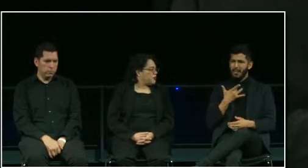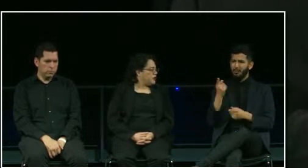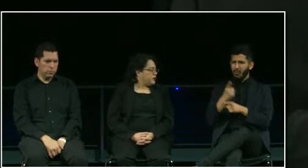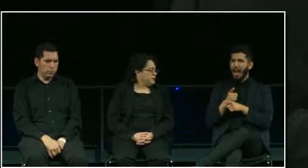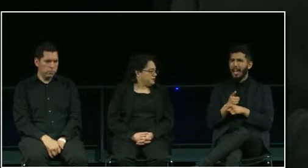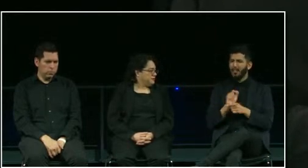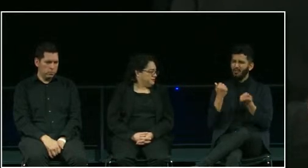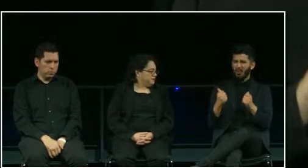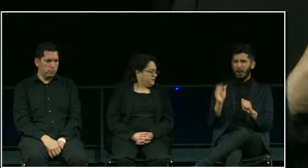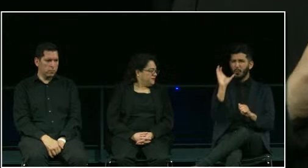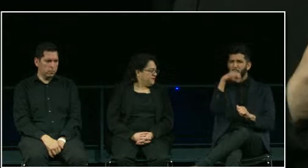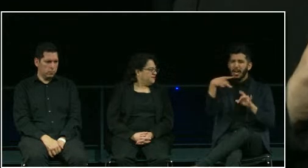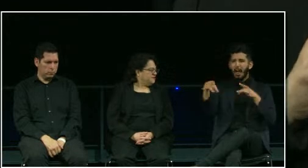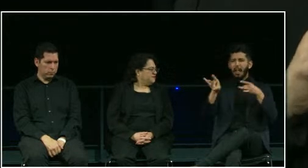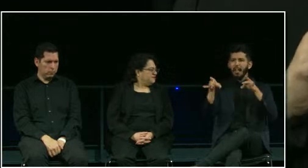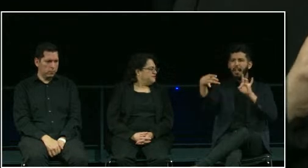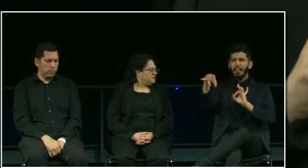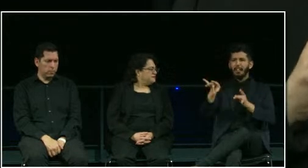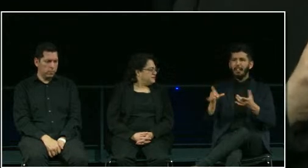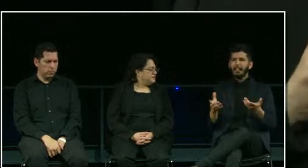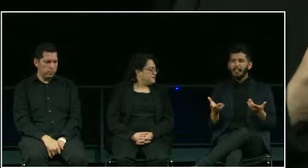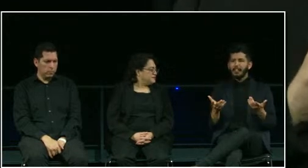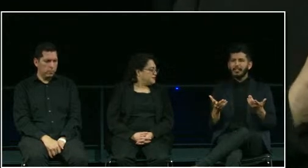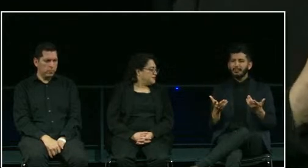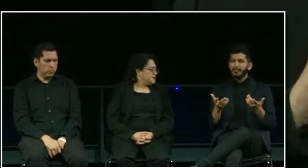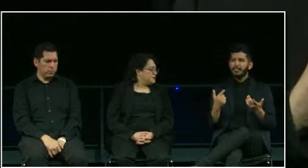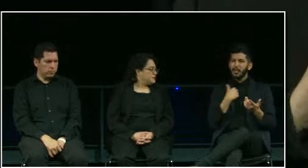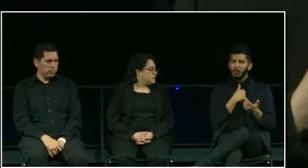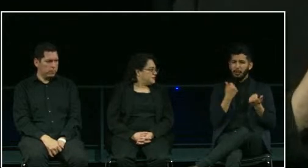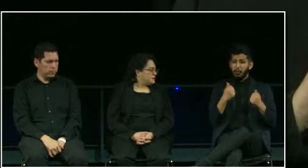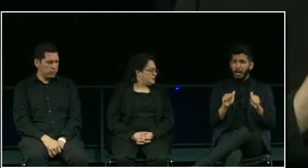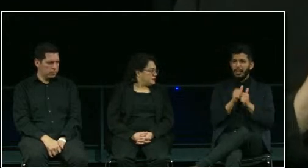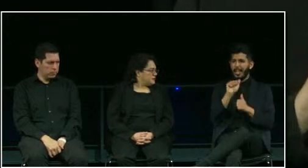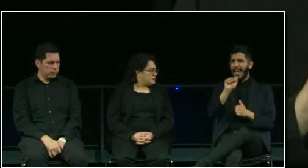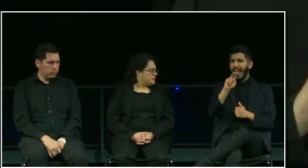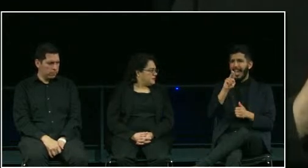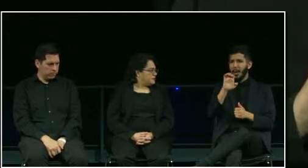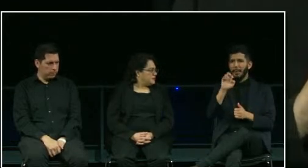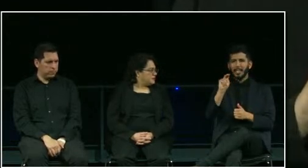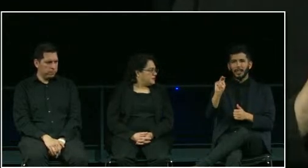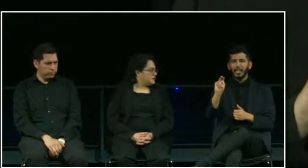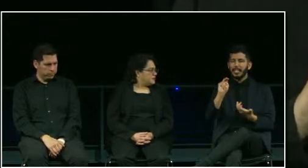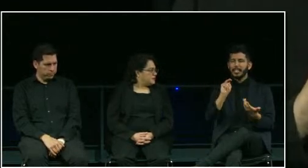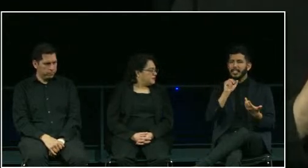ultimately, the accelerate animation. Because we talk about animation